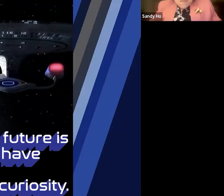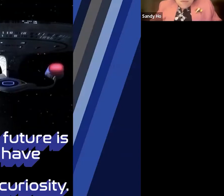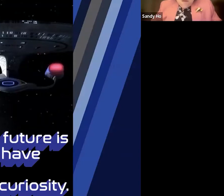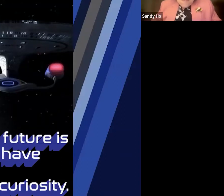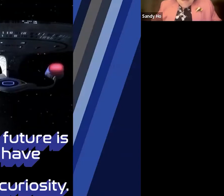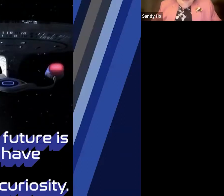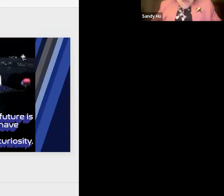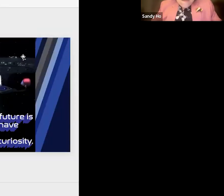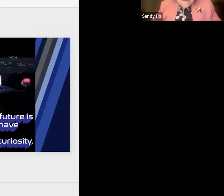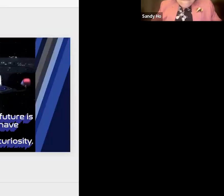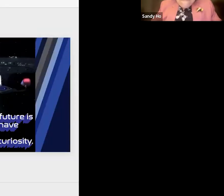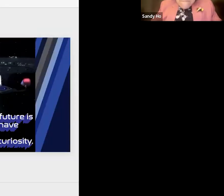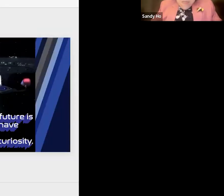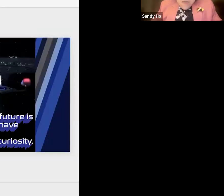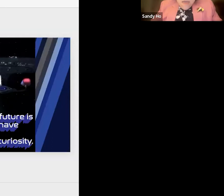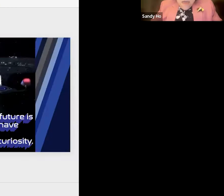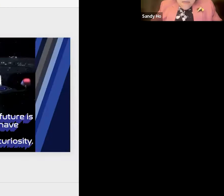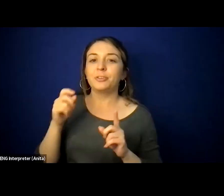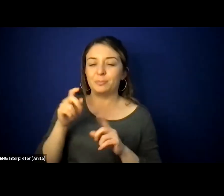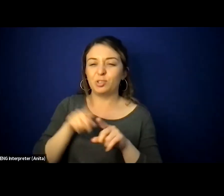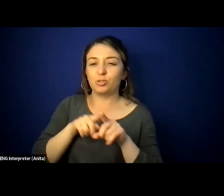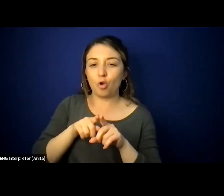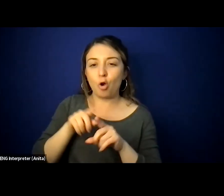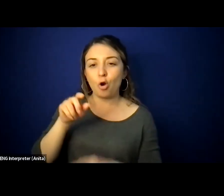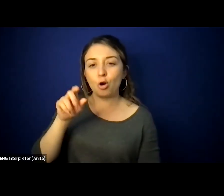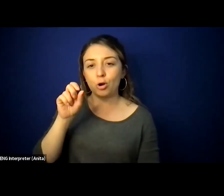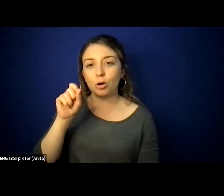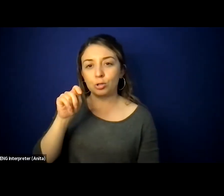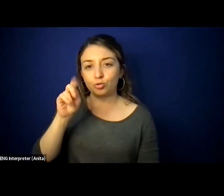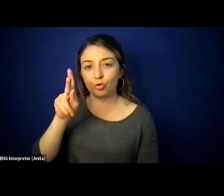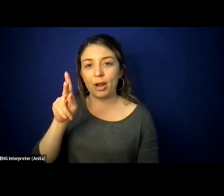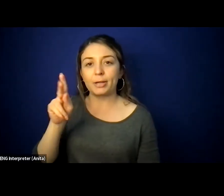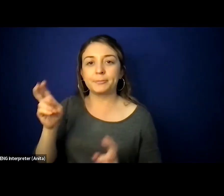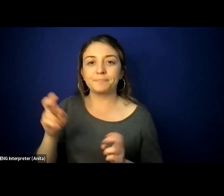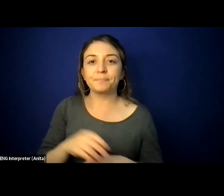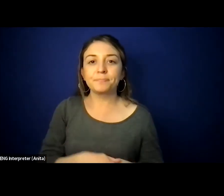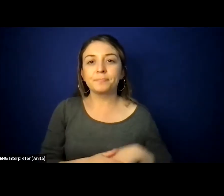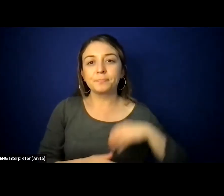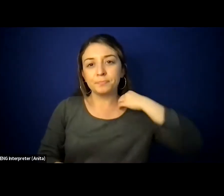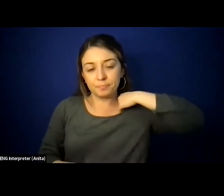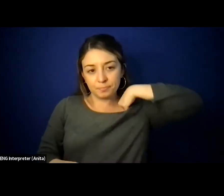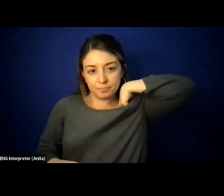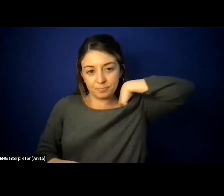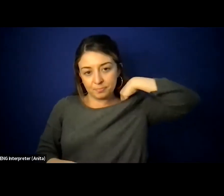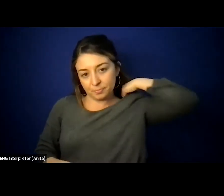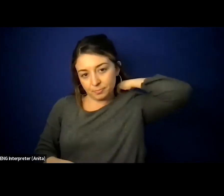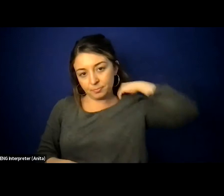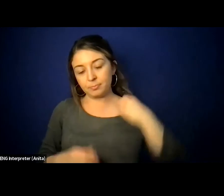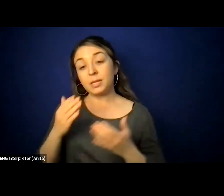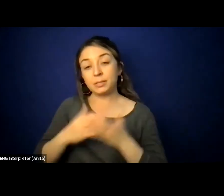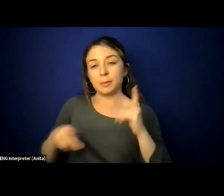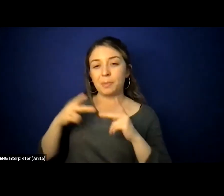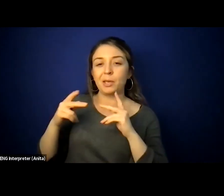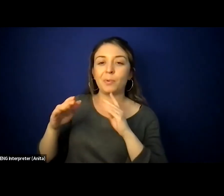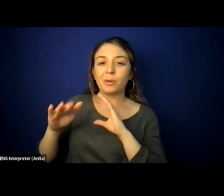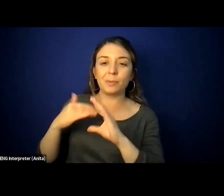the USS Enterprise. And yes, it was a lot of fun emailing to ask if it would be possible to use